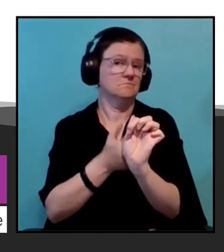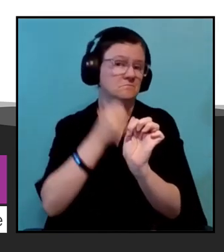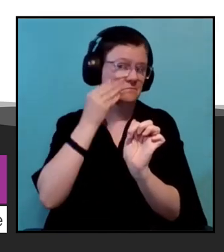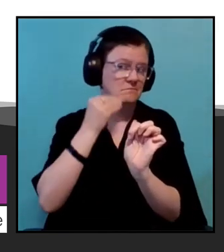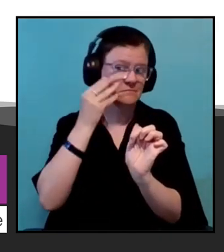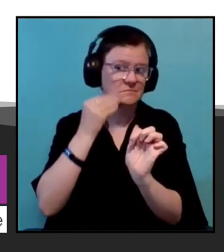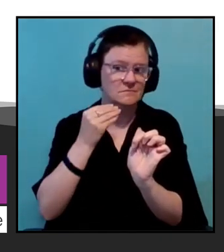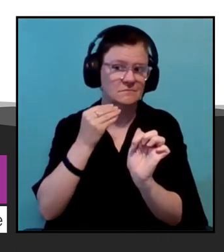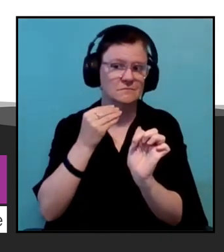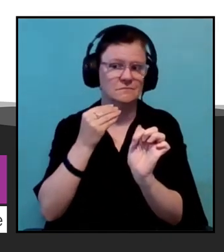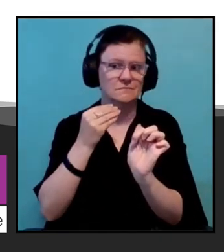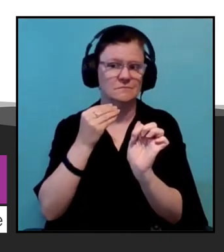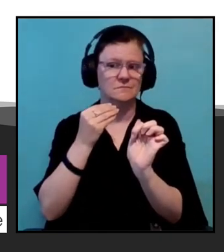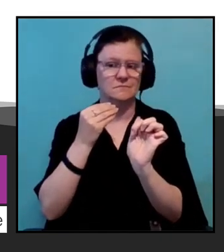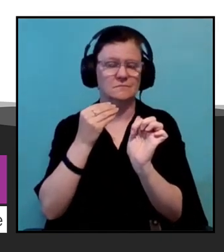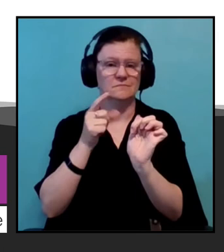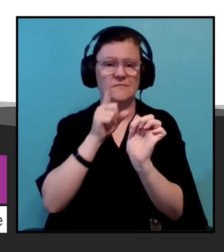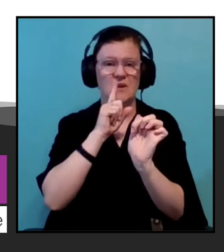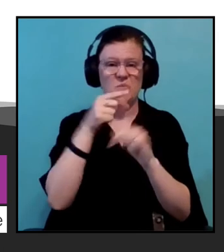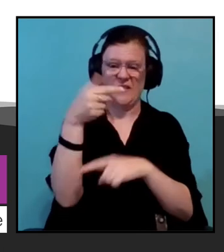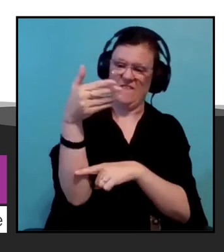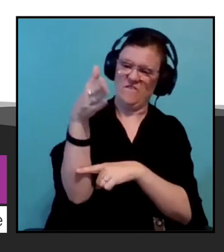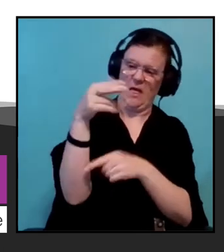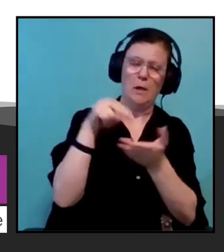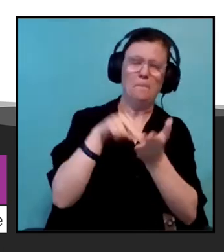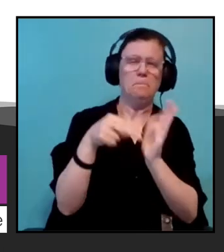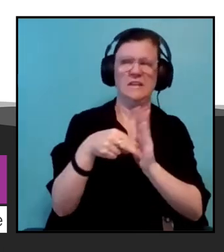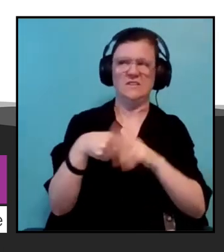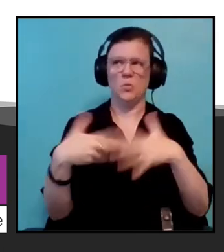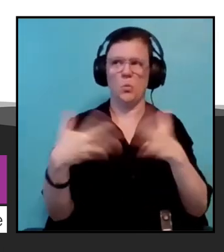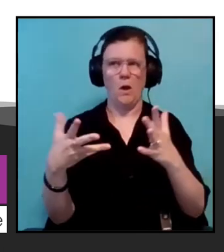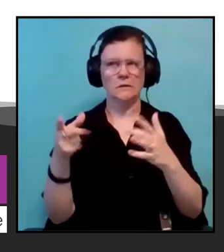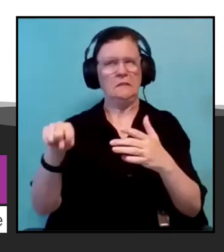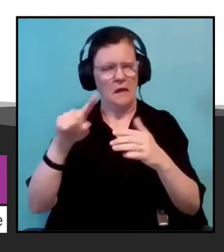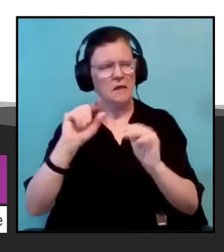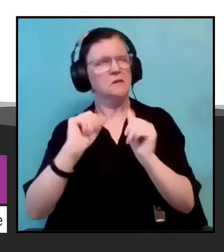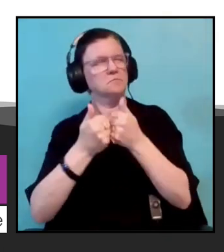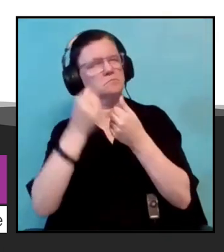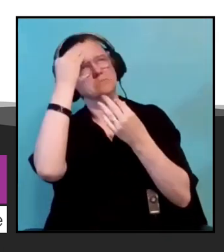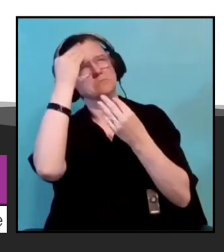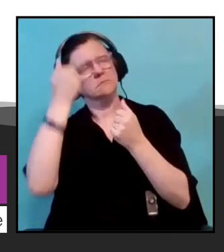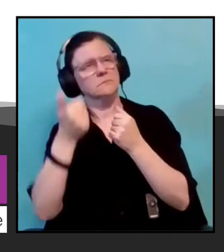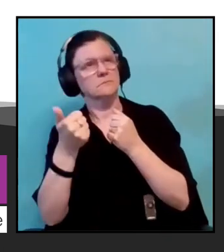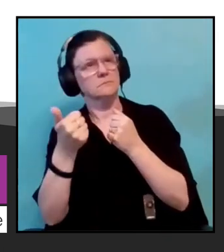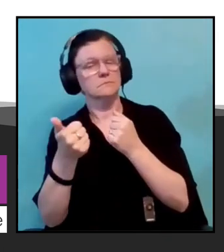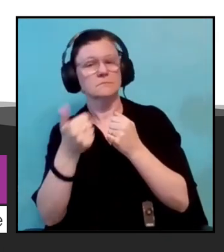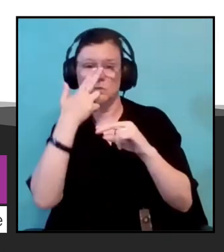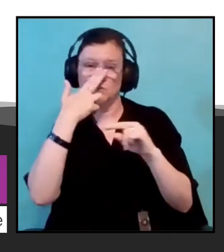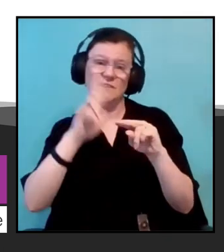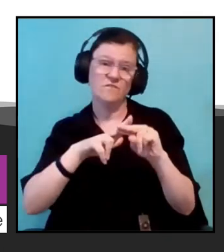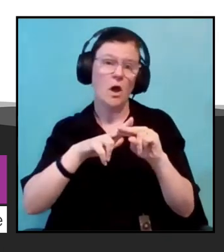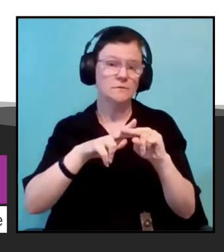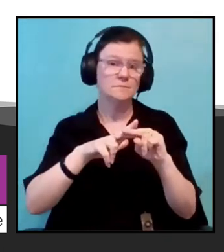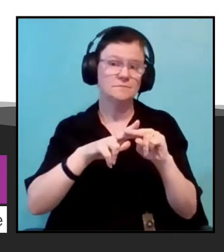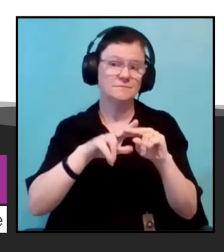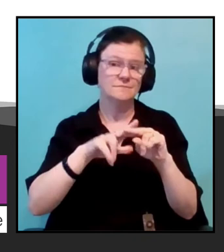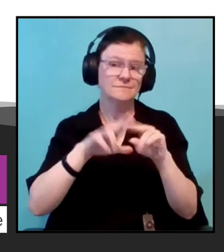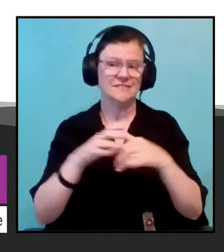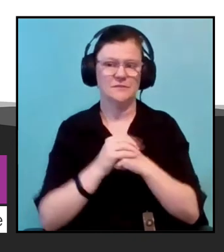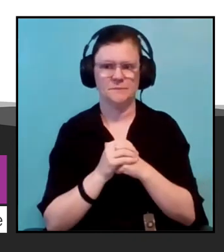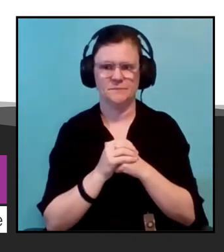experience and redefine the functionality of a flag. Yeah, it was really a really fun